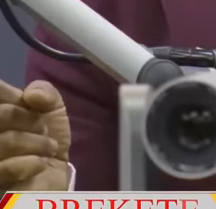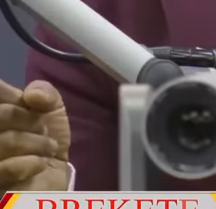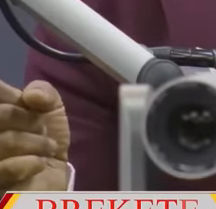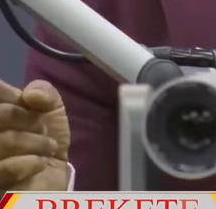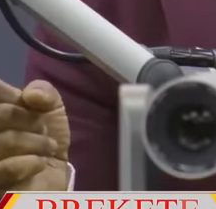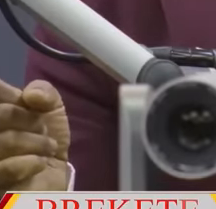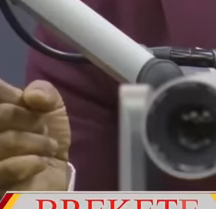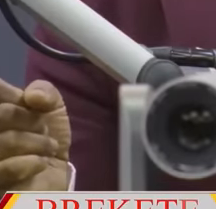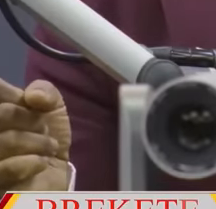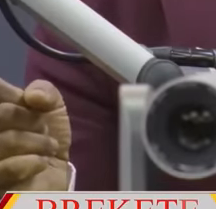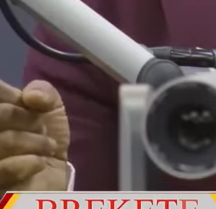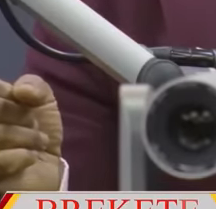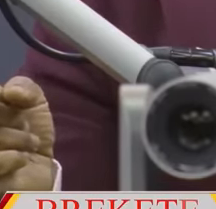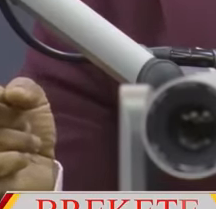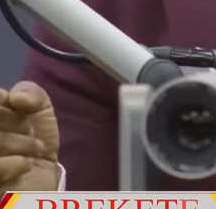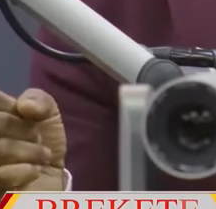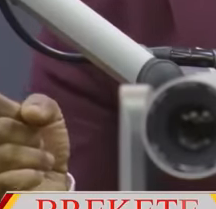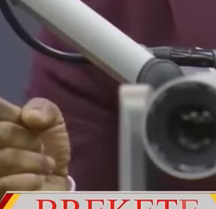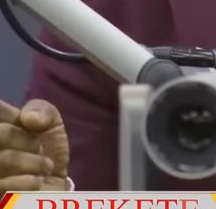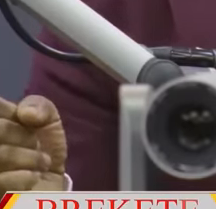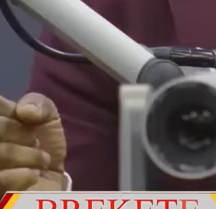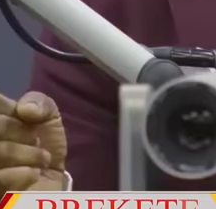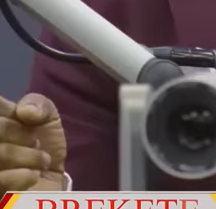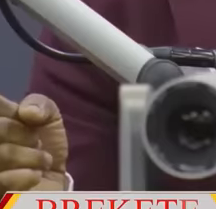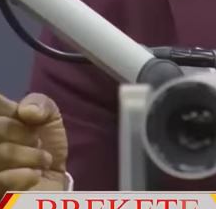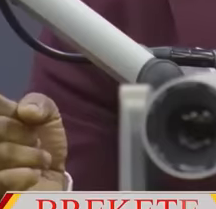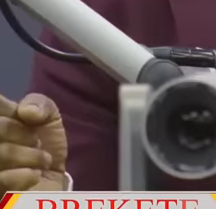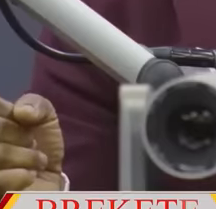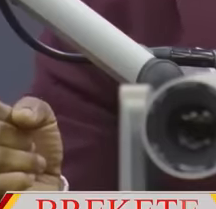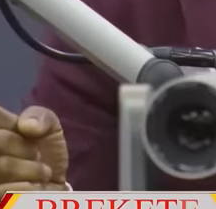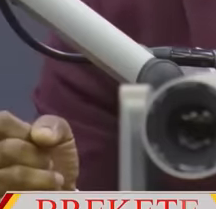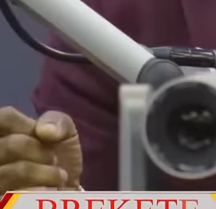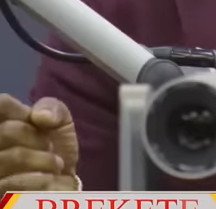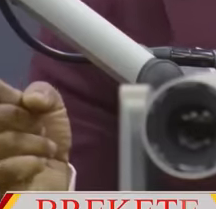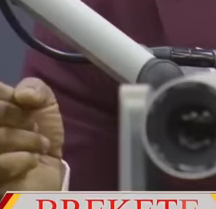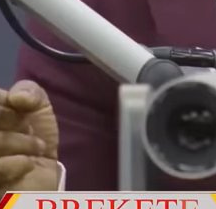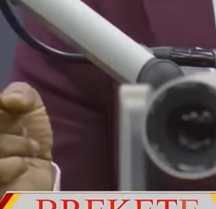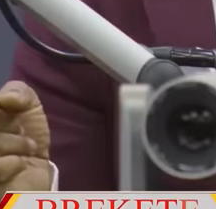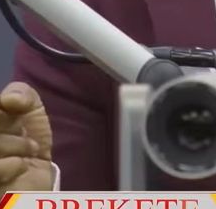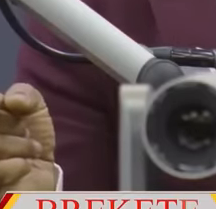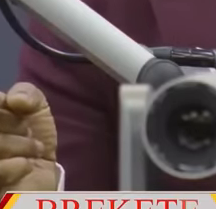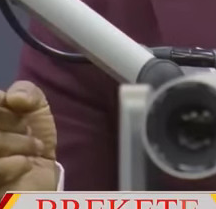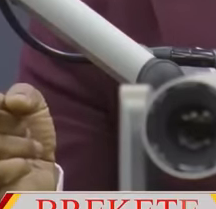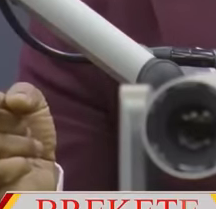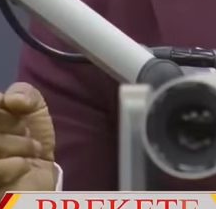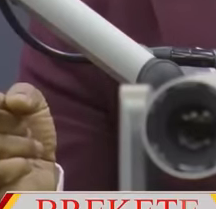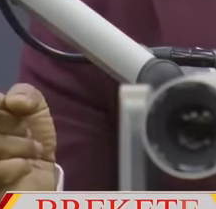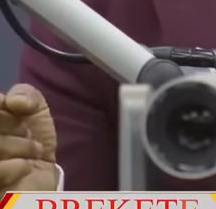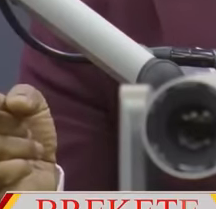waiting be your relationship with Mohbad mama.